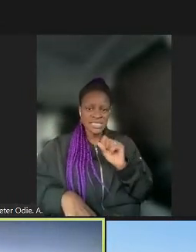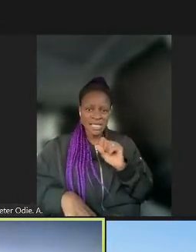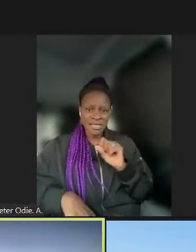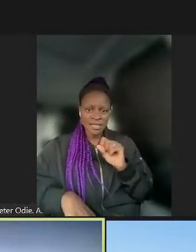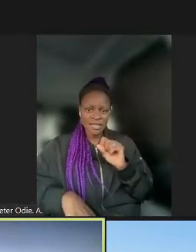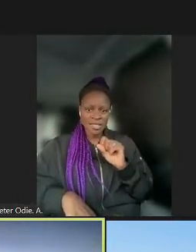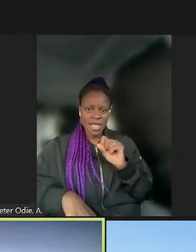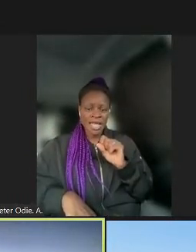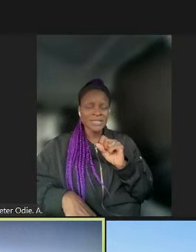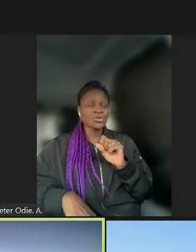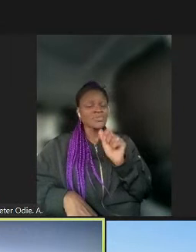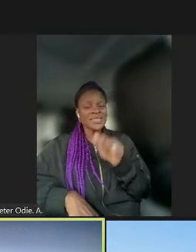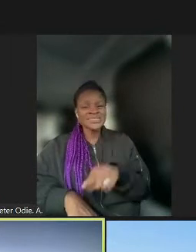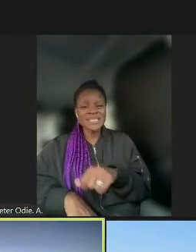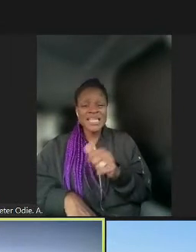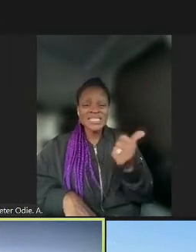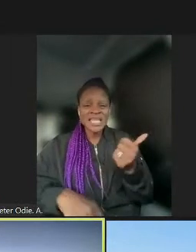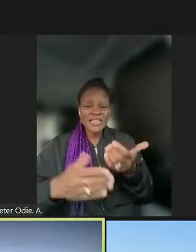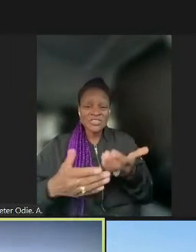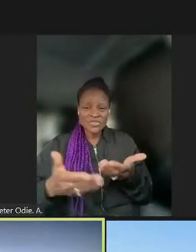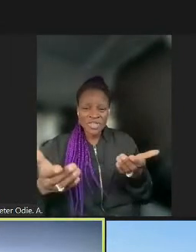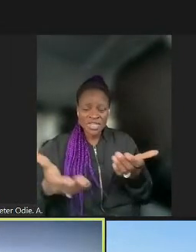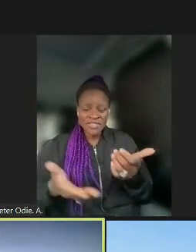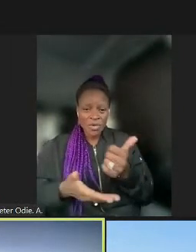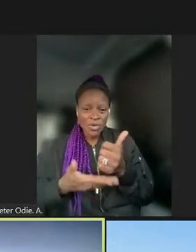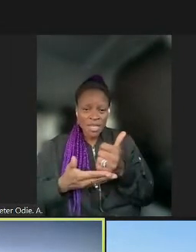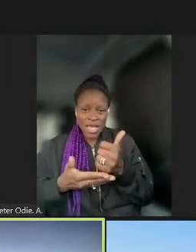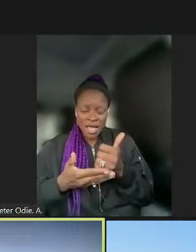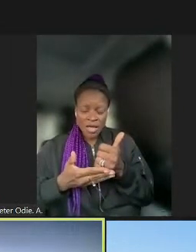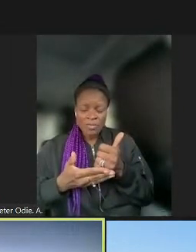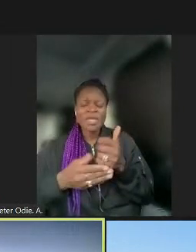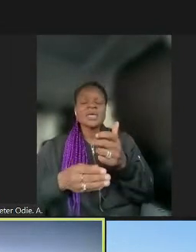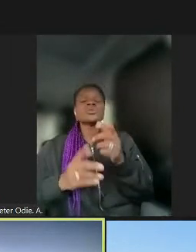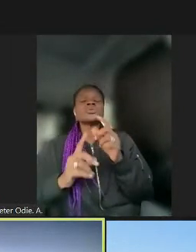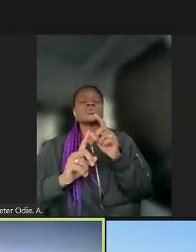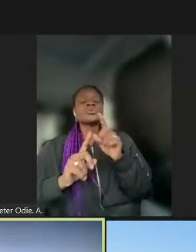preventative measure that will be helpful. So go get your flu shot as well.